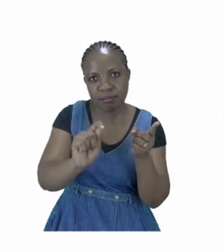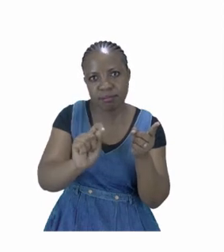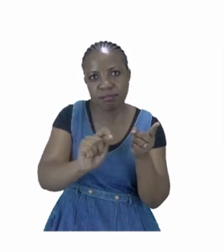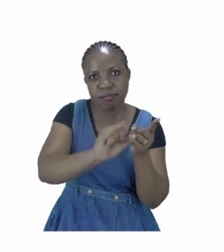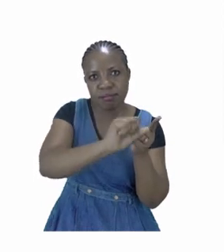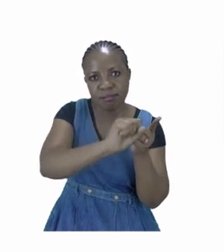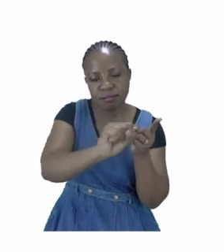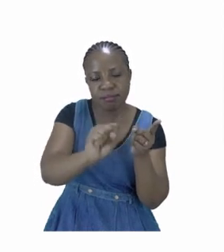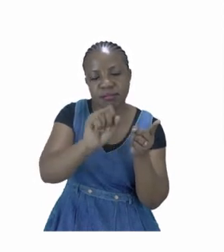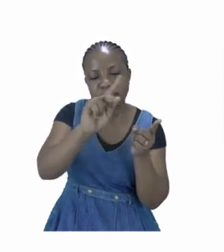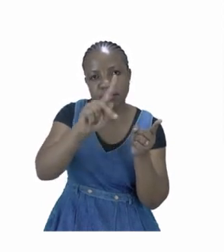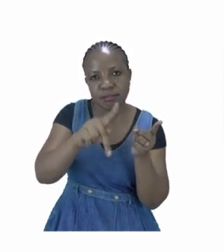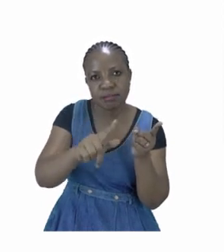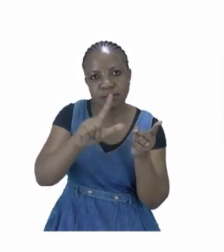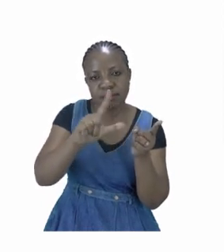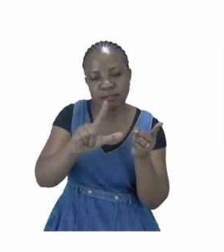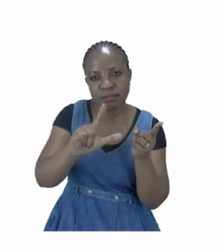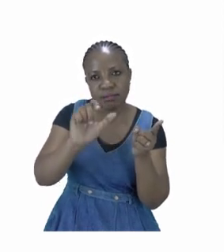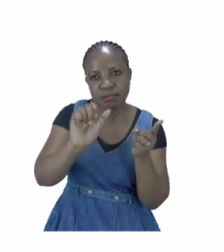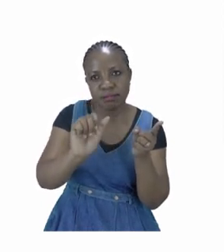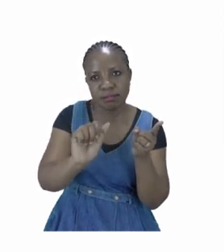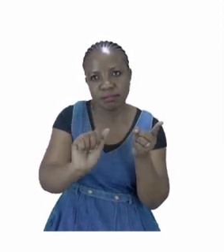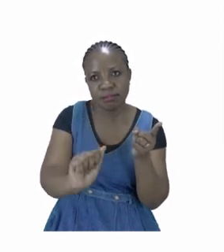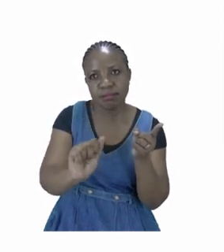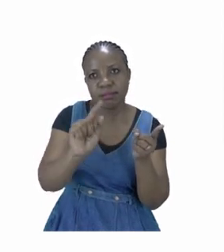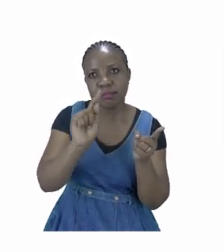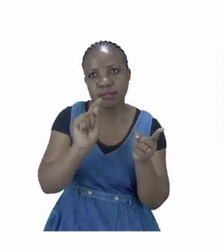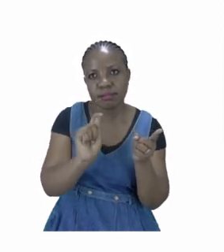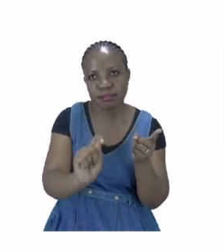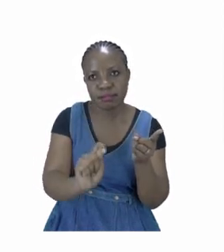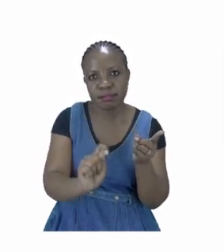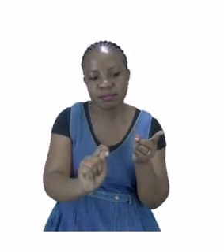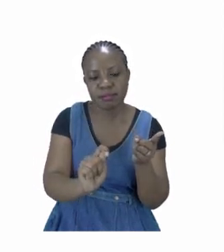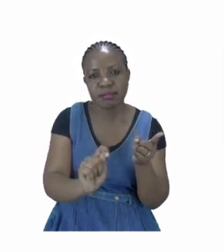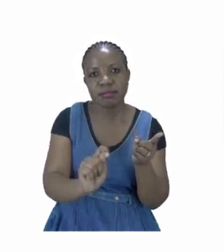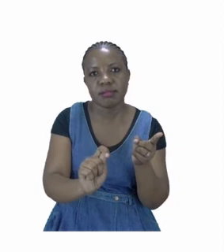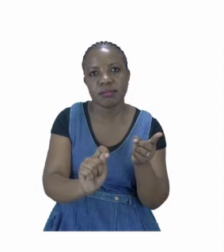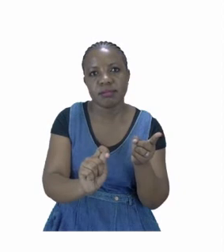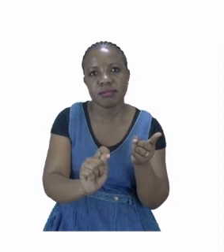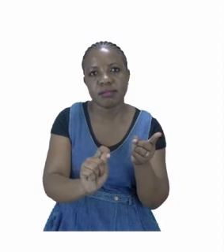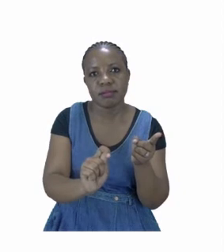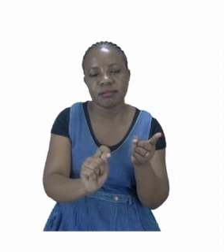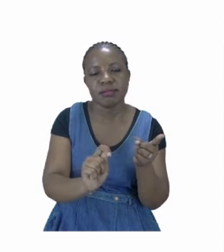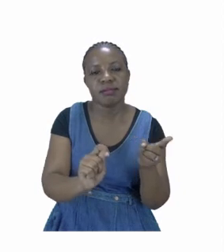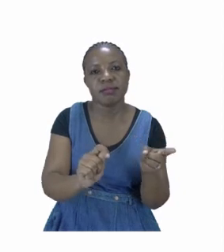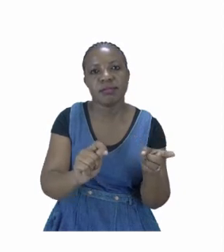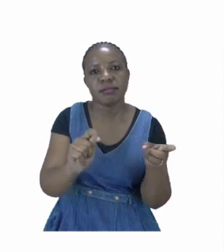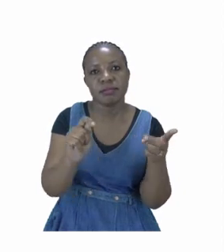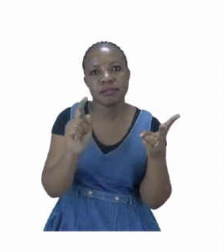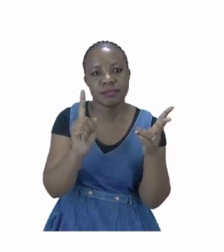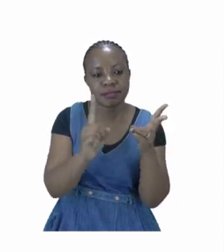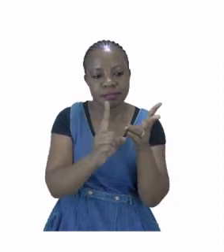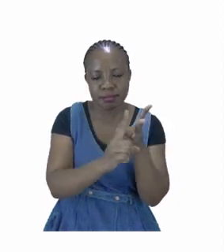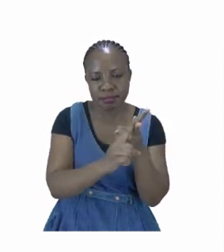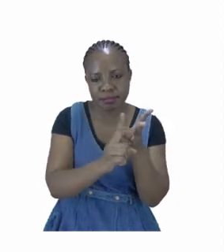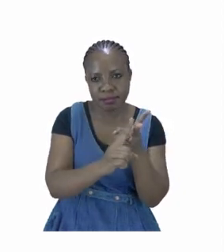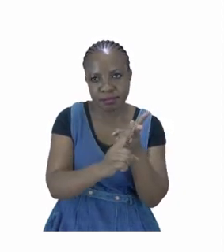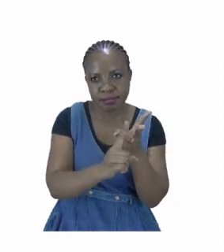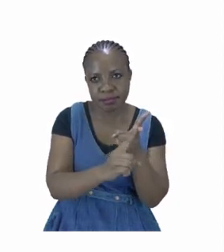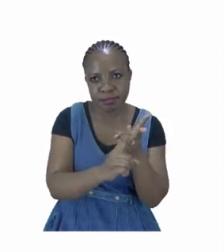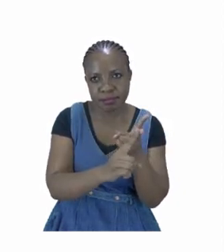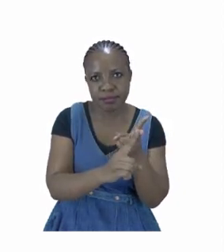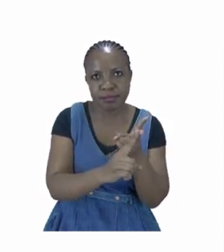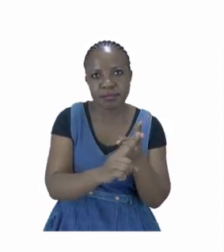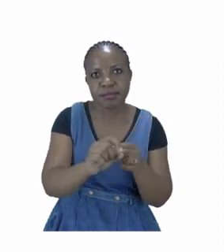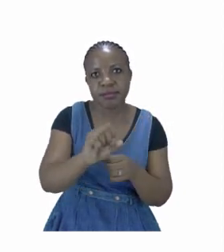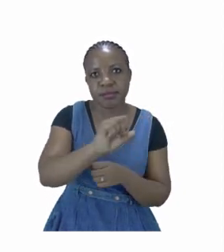splat, splat. Can you see the word splat? Very good. We also have the